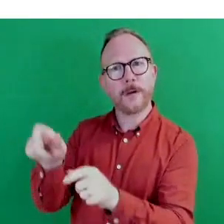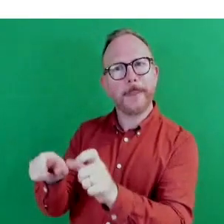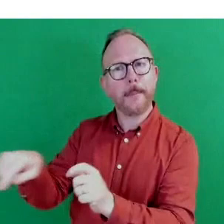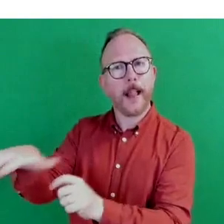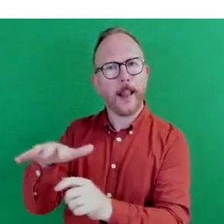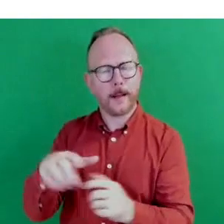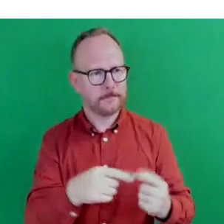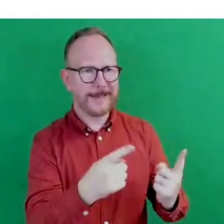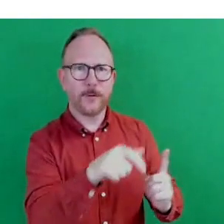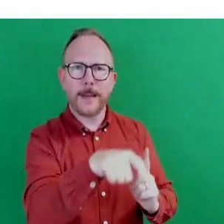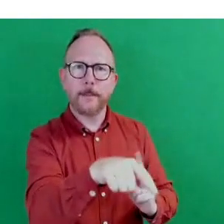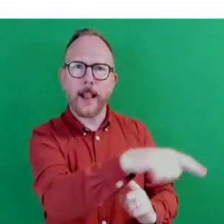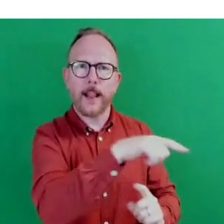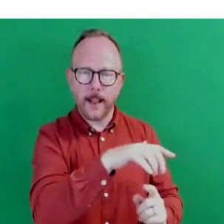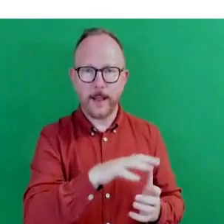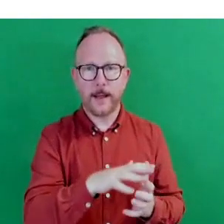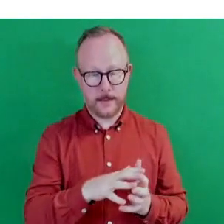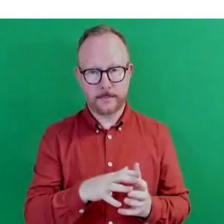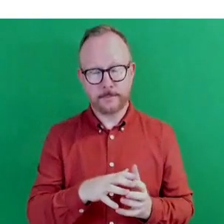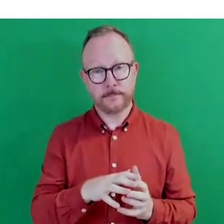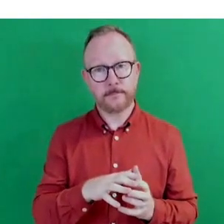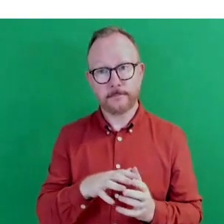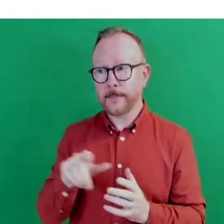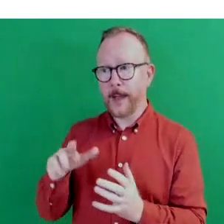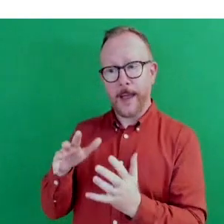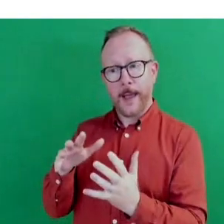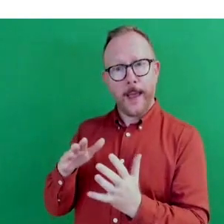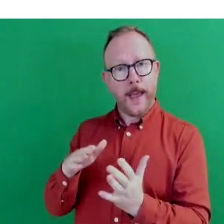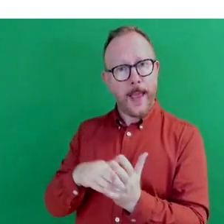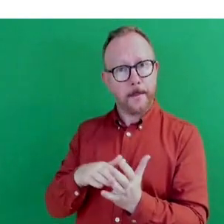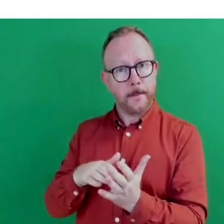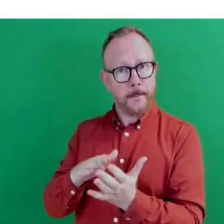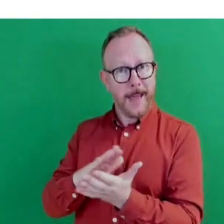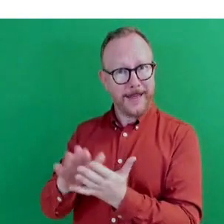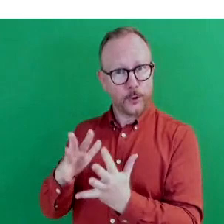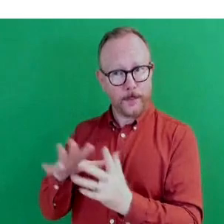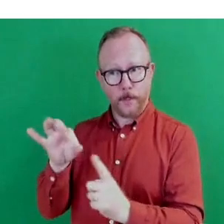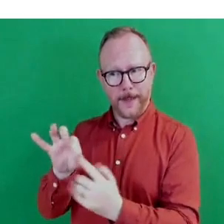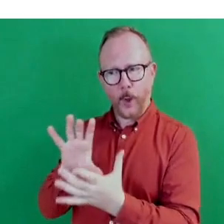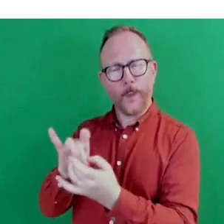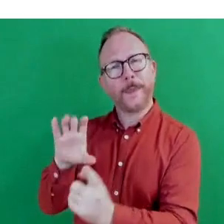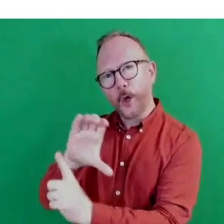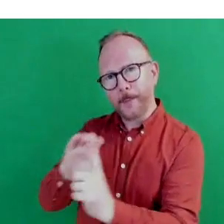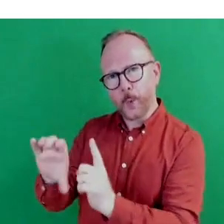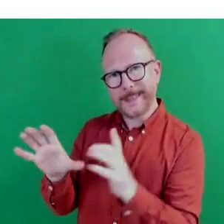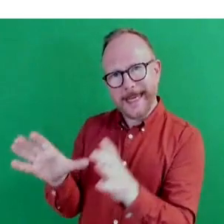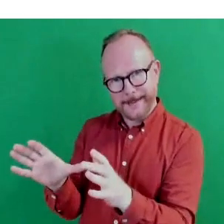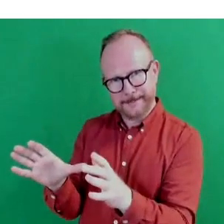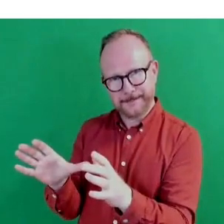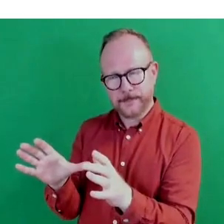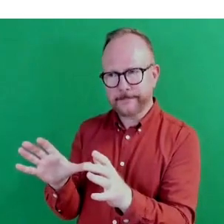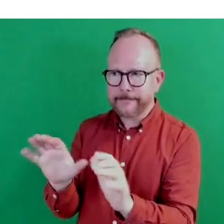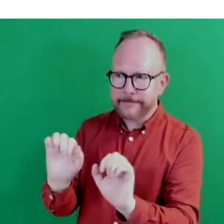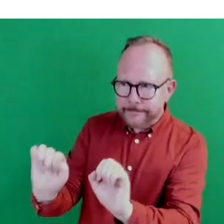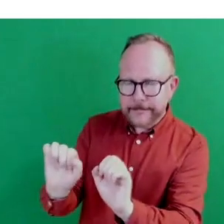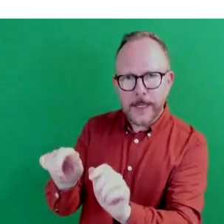the MHWP role, that's situated within community mental health teams, so working with individuals with sort of more